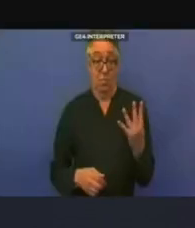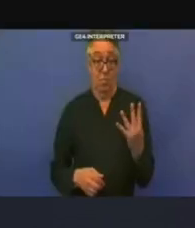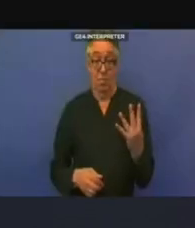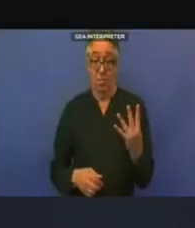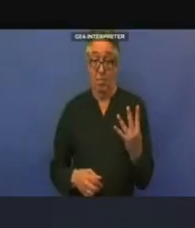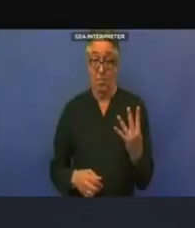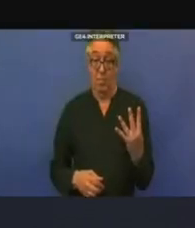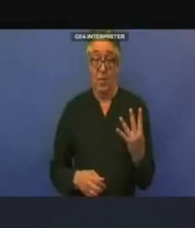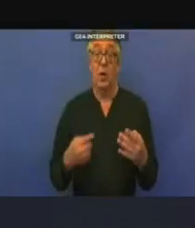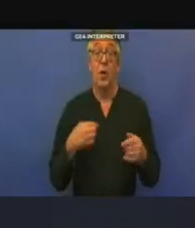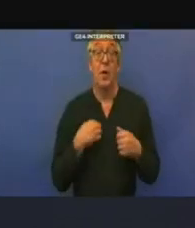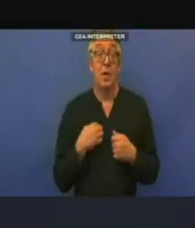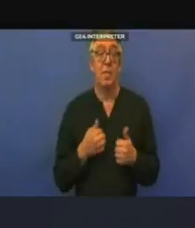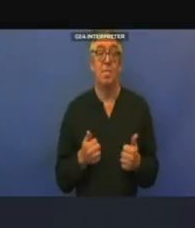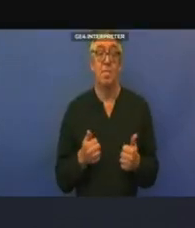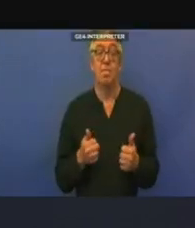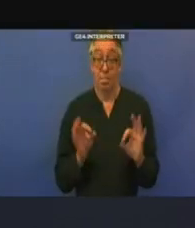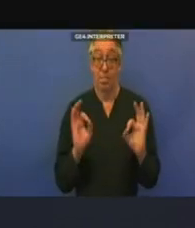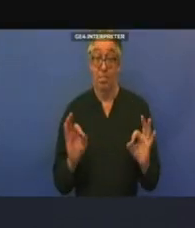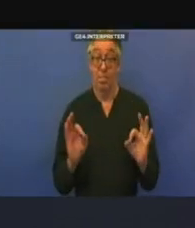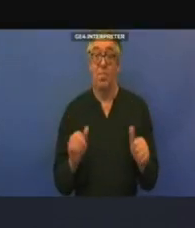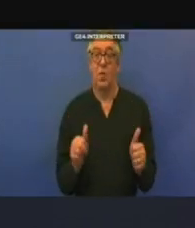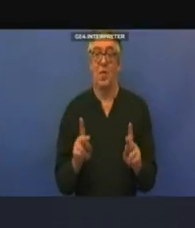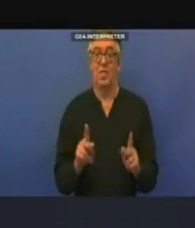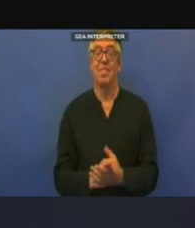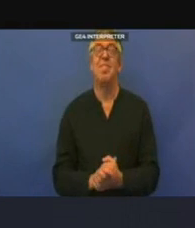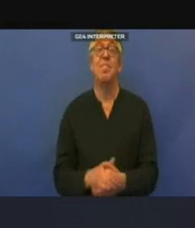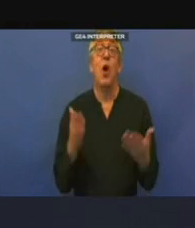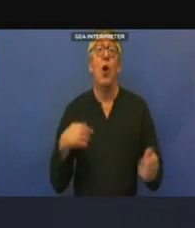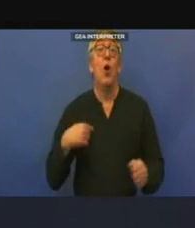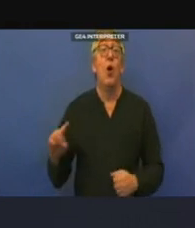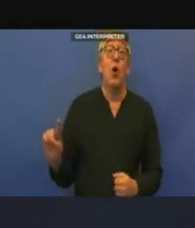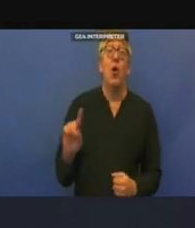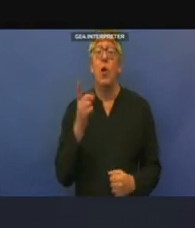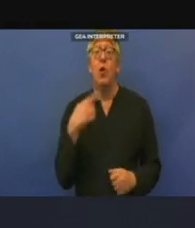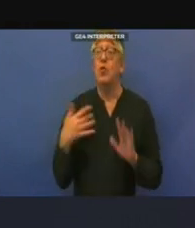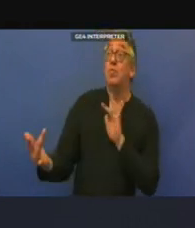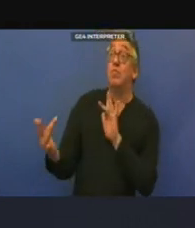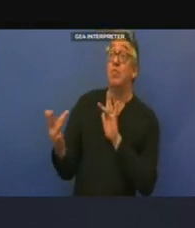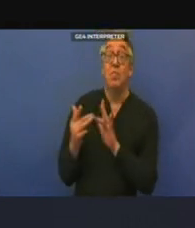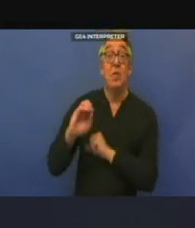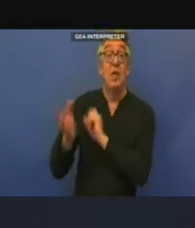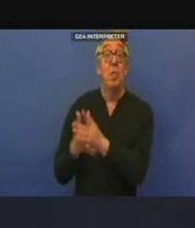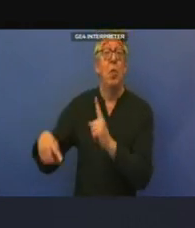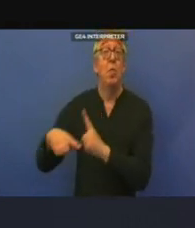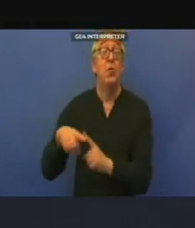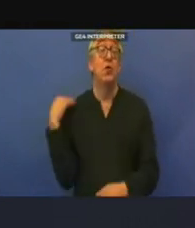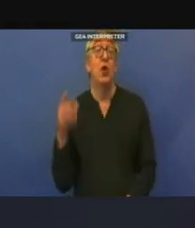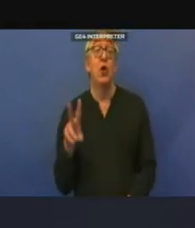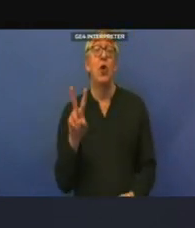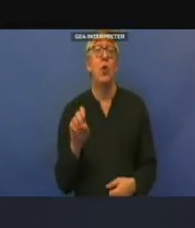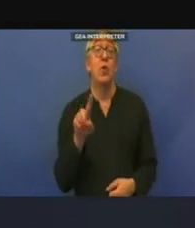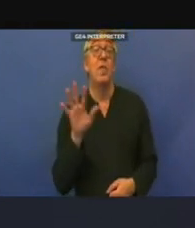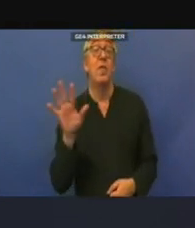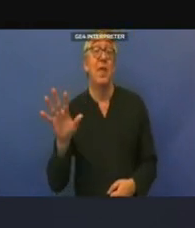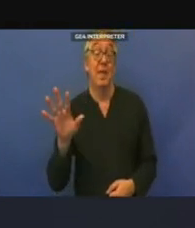ground. I first came in contact with the program in 2015 when I was invited to participate in the final conference of a